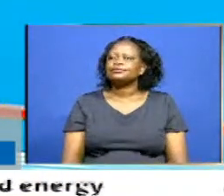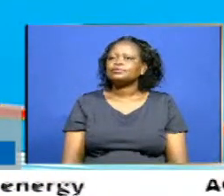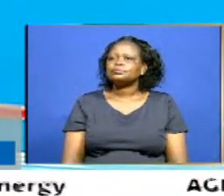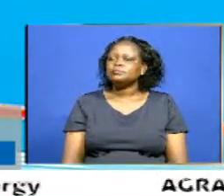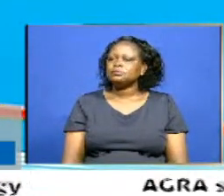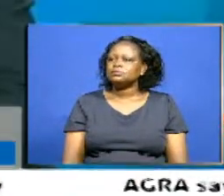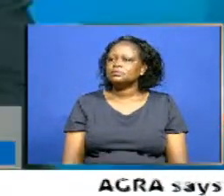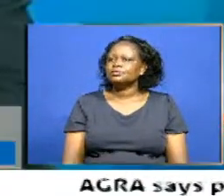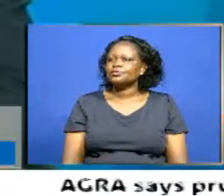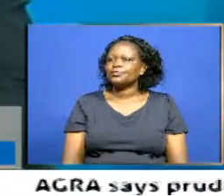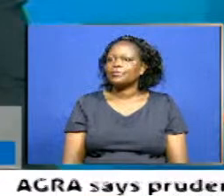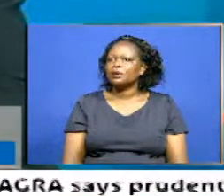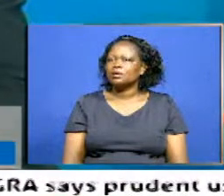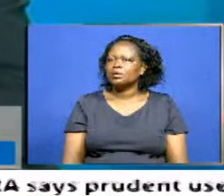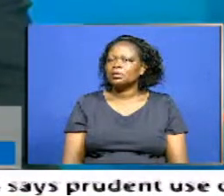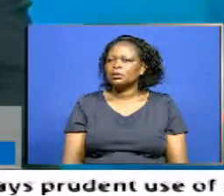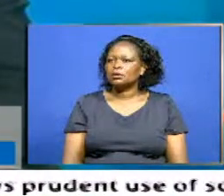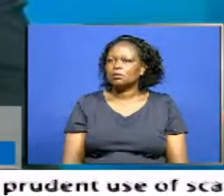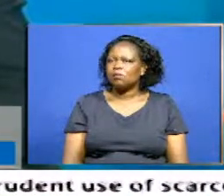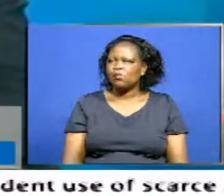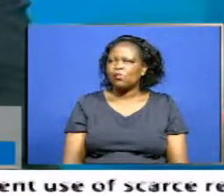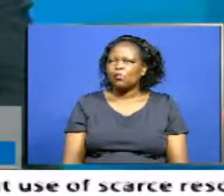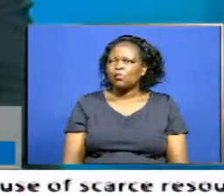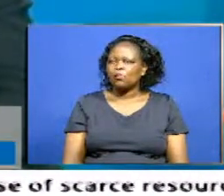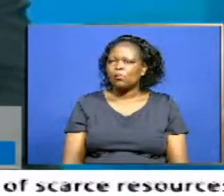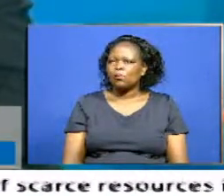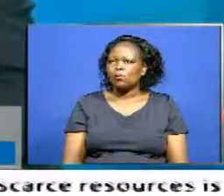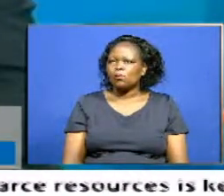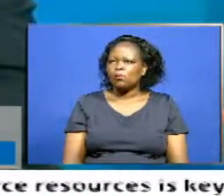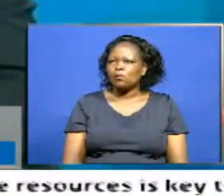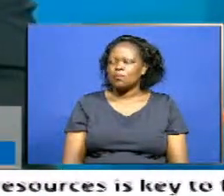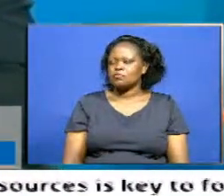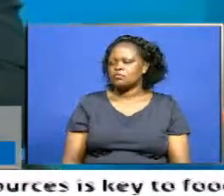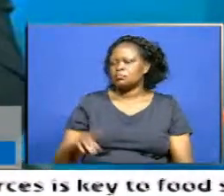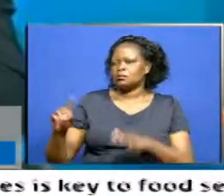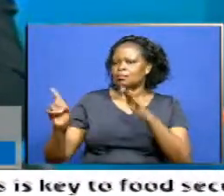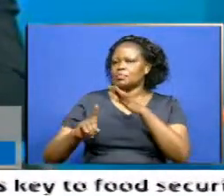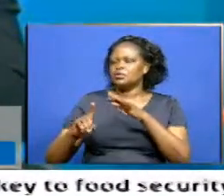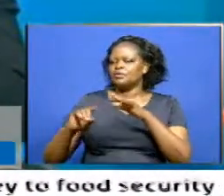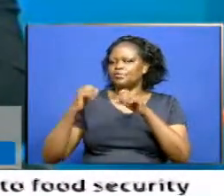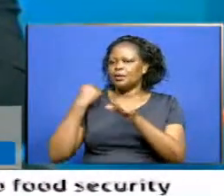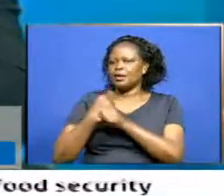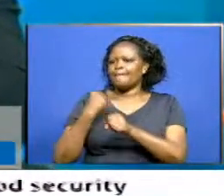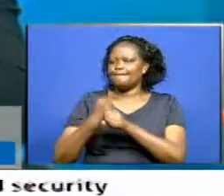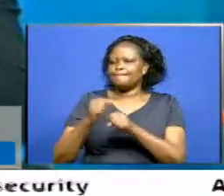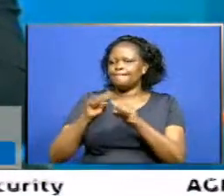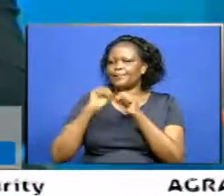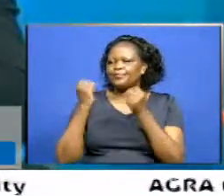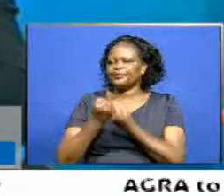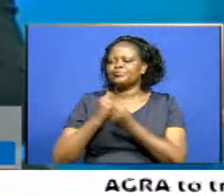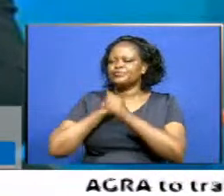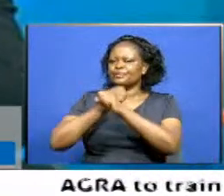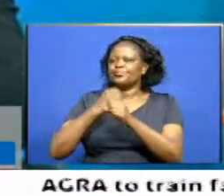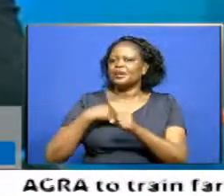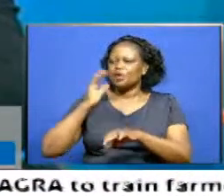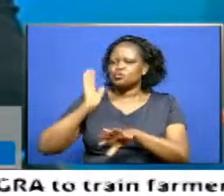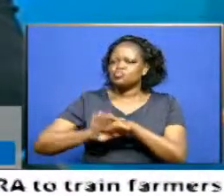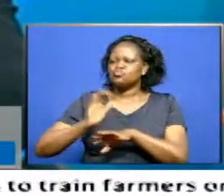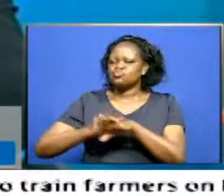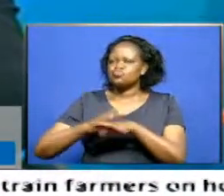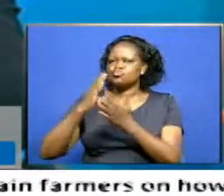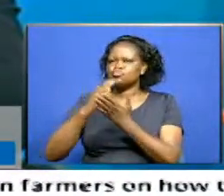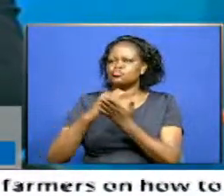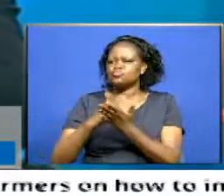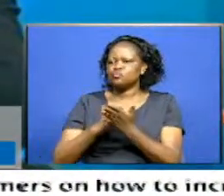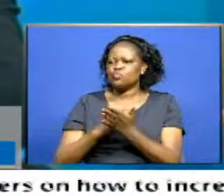So the Ministry of Labour and Social Protection has a very good program, the Inua Jamii program. So when you look